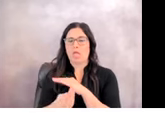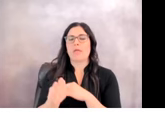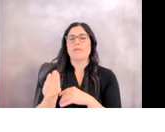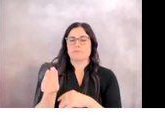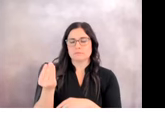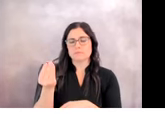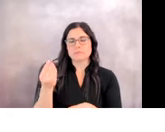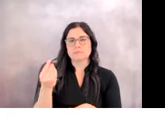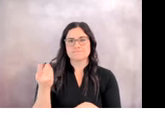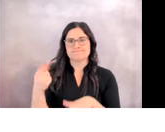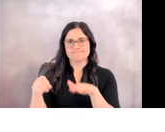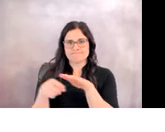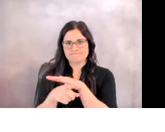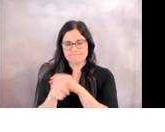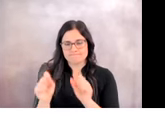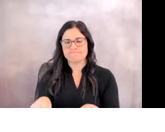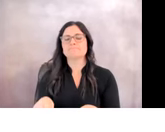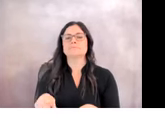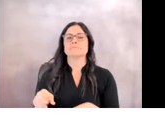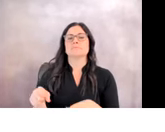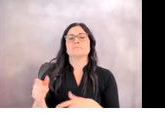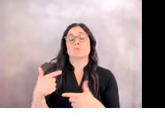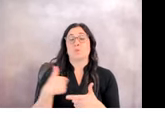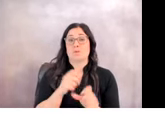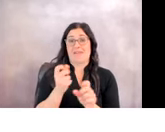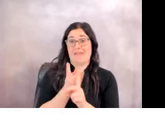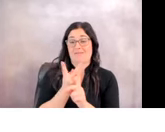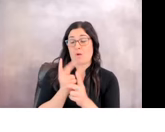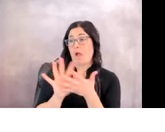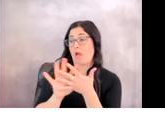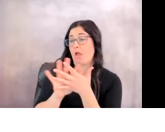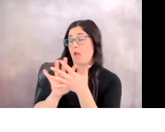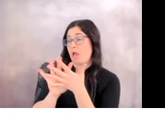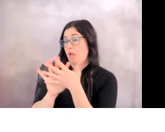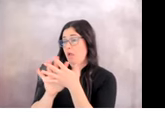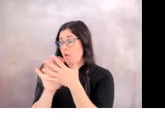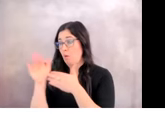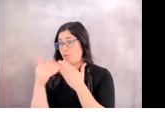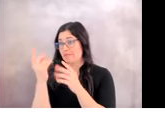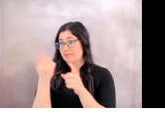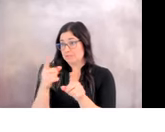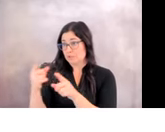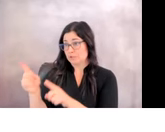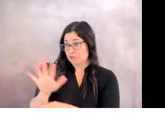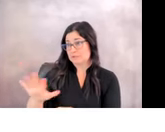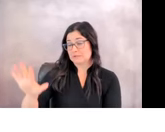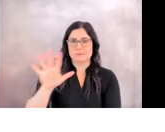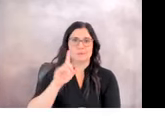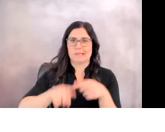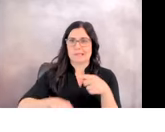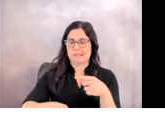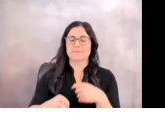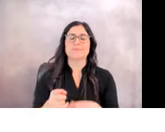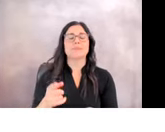I don't know that we have the tools to figure out every incident that occurs,